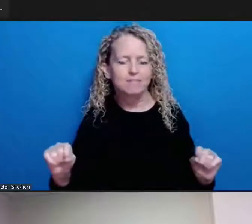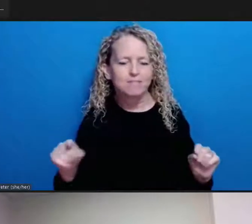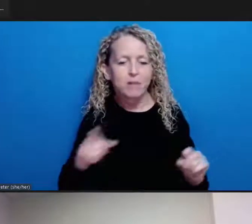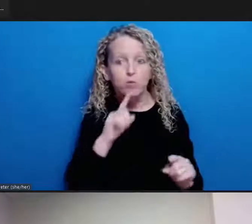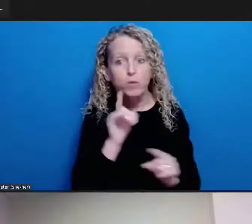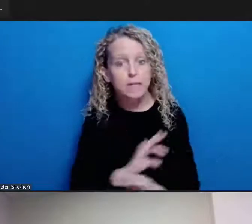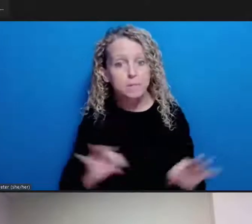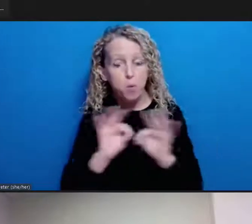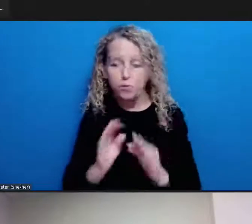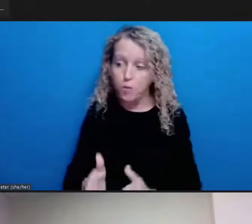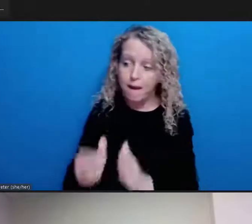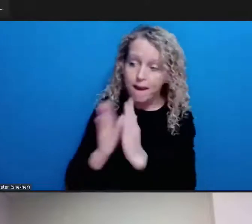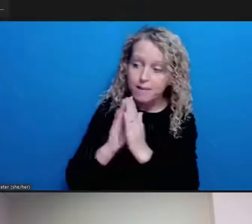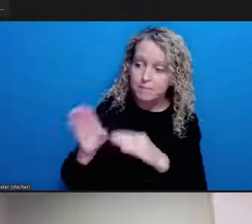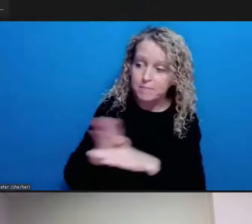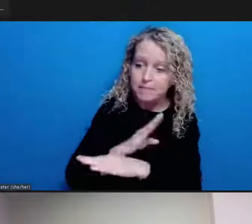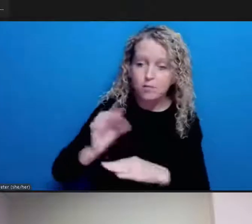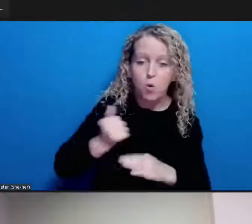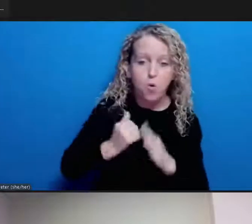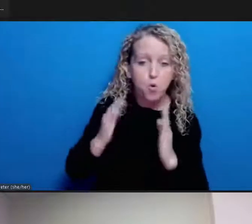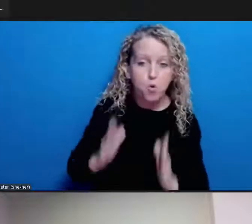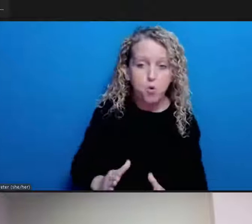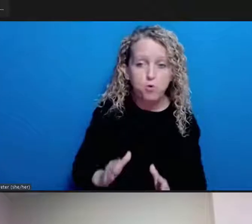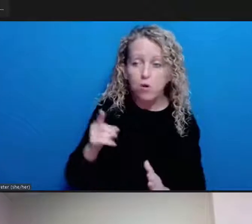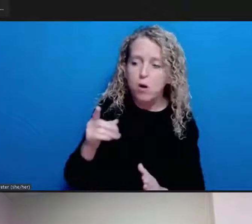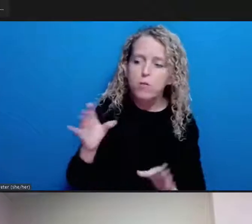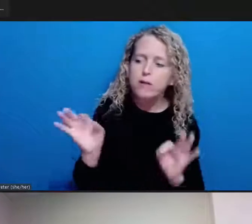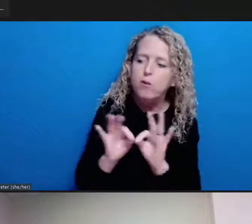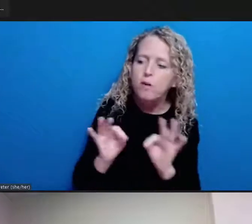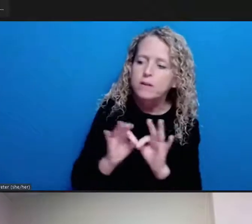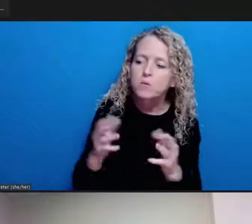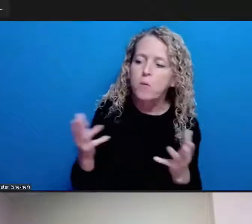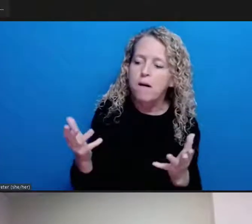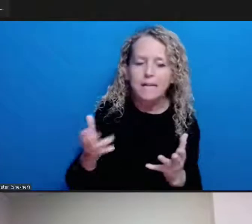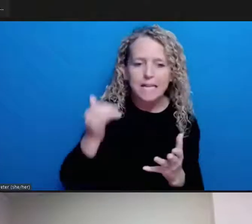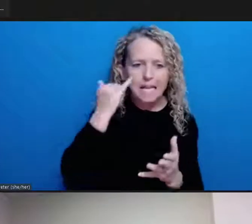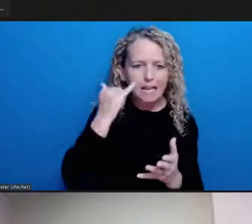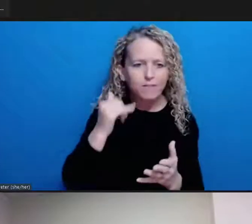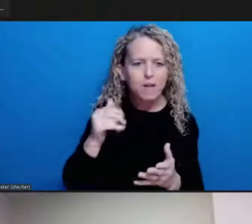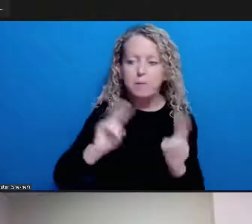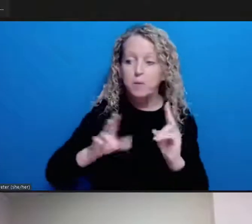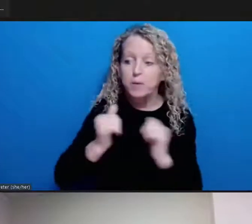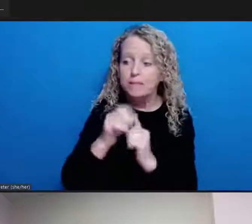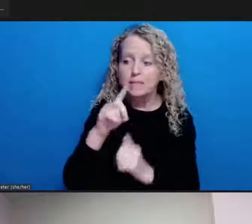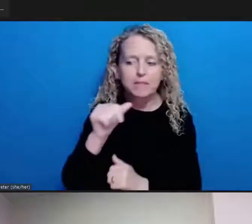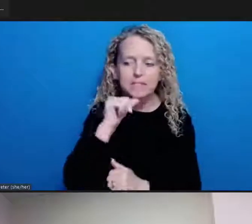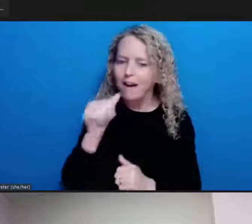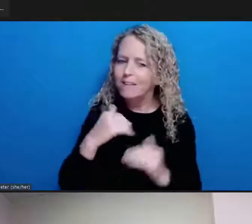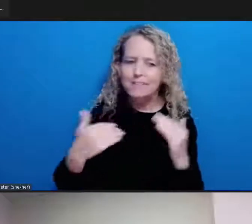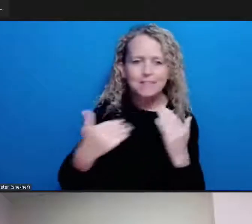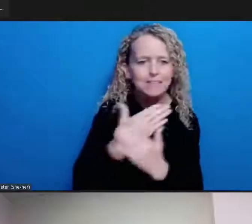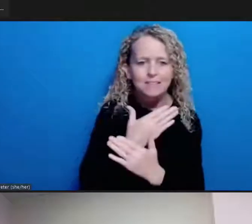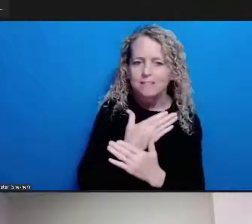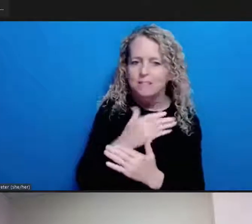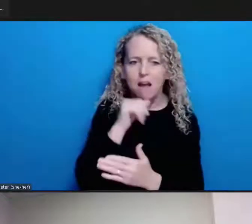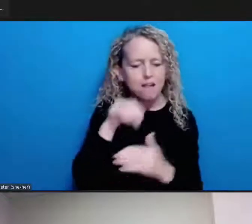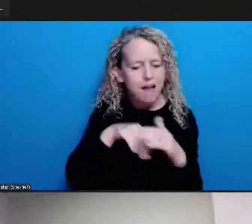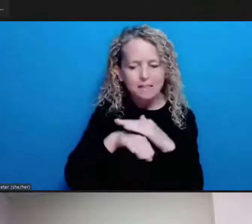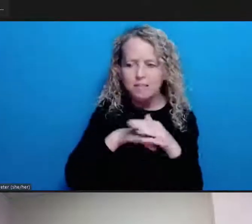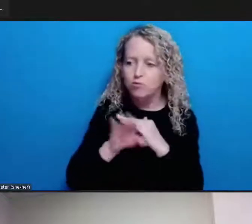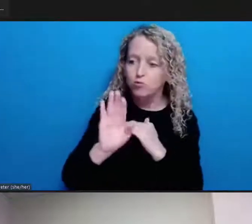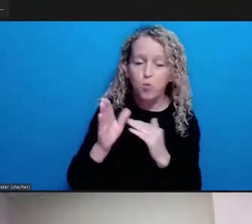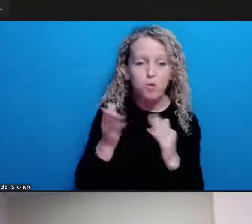owners, what is the cost to you to not have persons with disabilities not be able to access your products